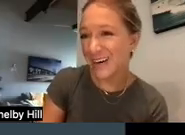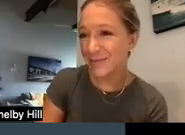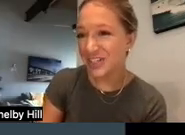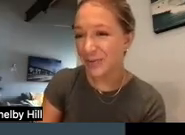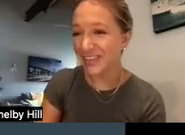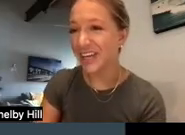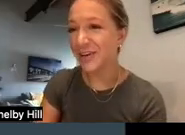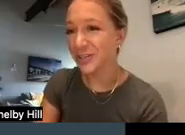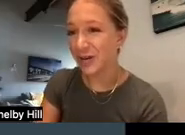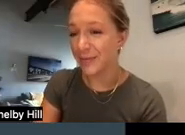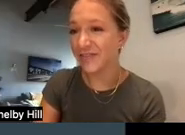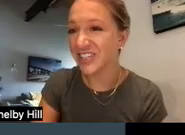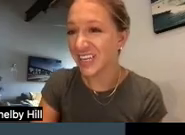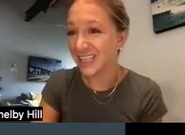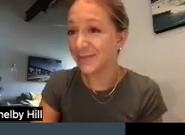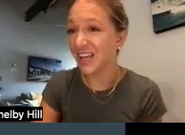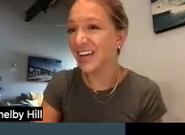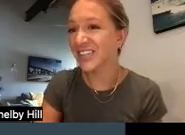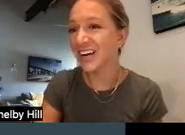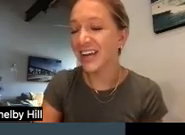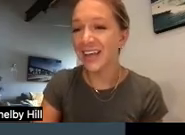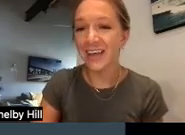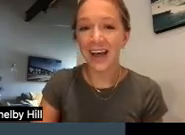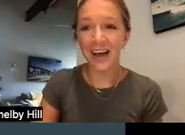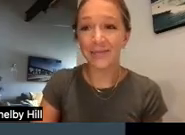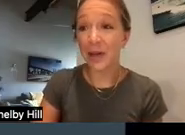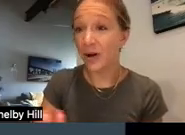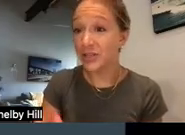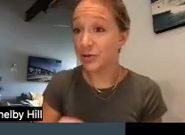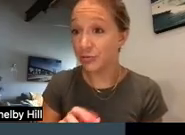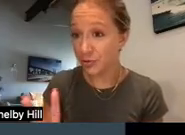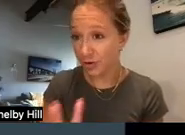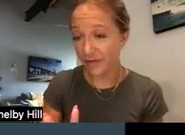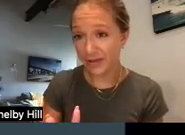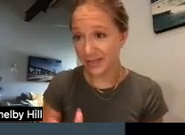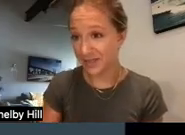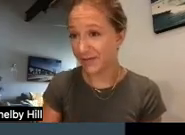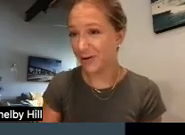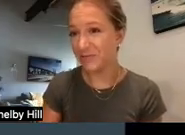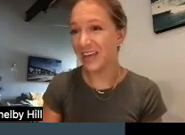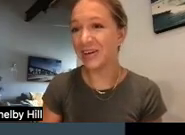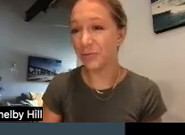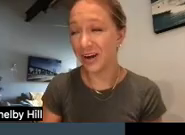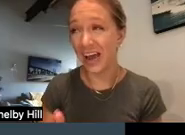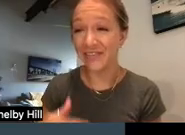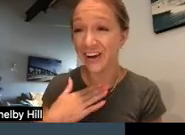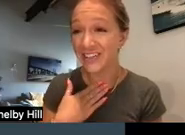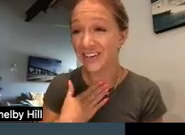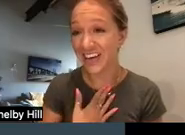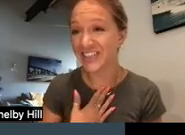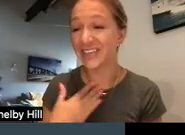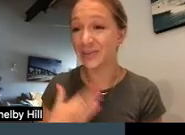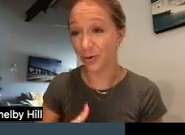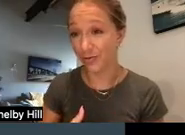Hi, everyone. My name is Shelby, and thank you for joining me for today's mini lecture. I want to do two order of business before we begin. One, I have a